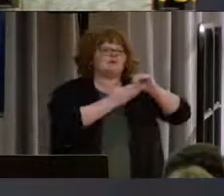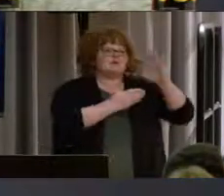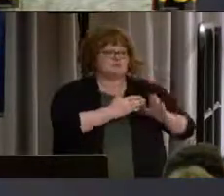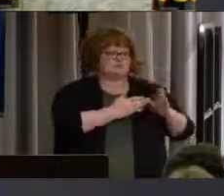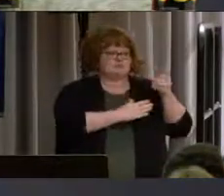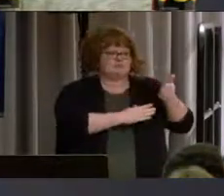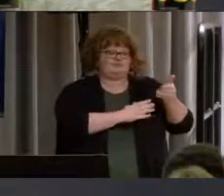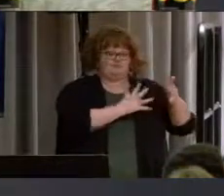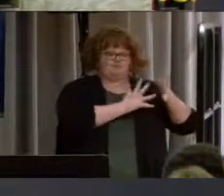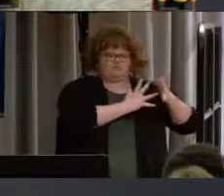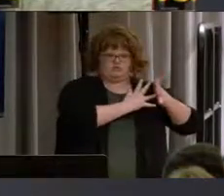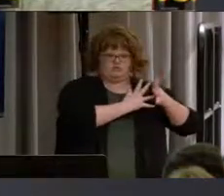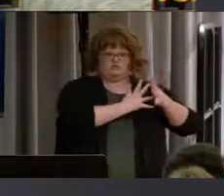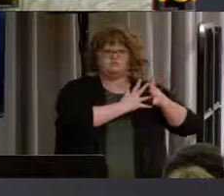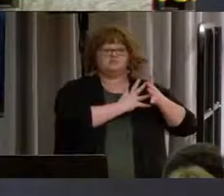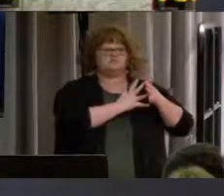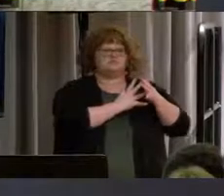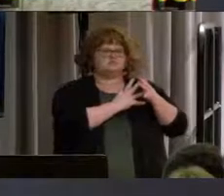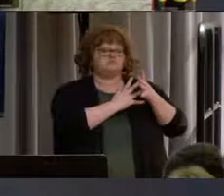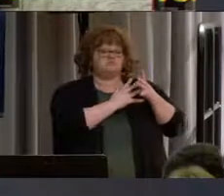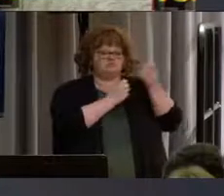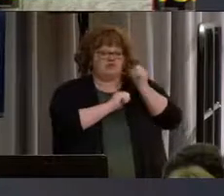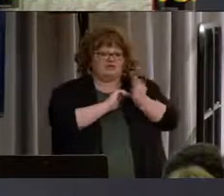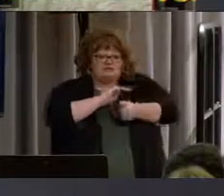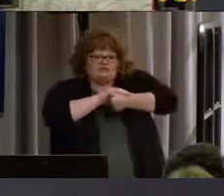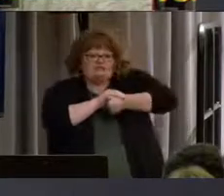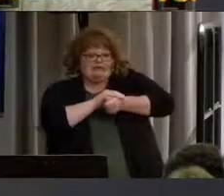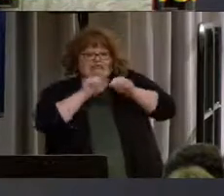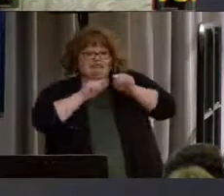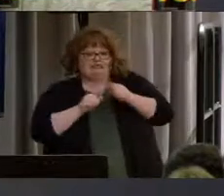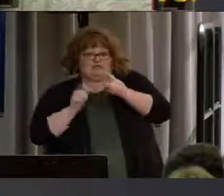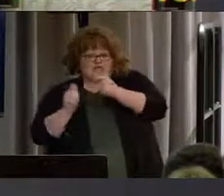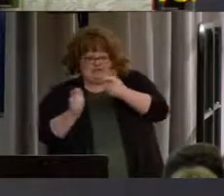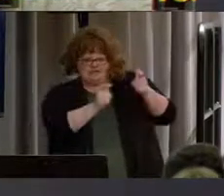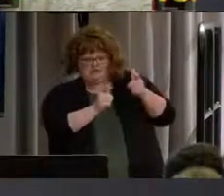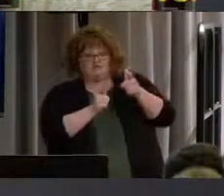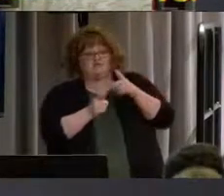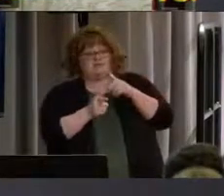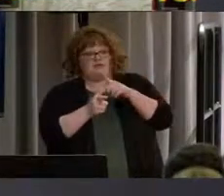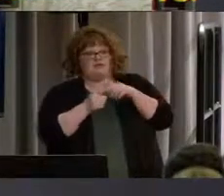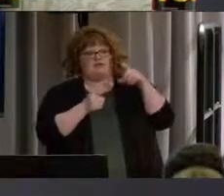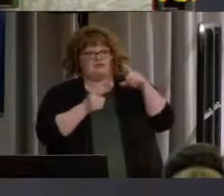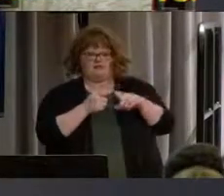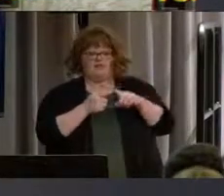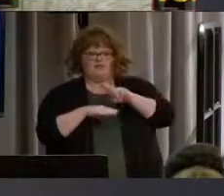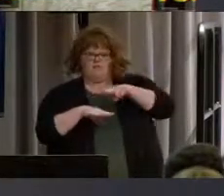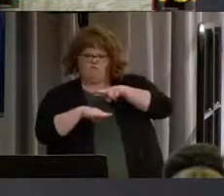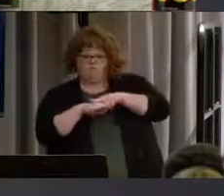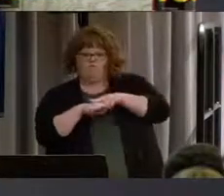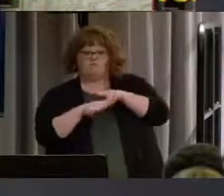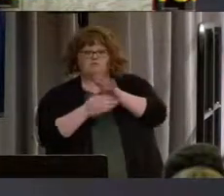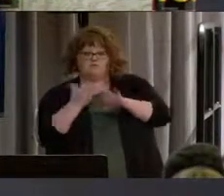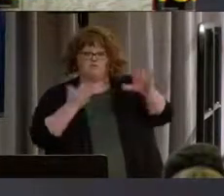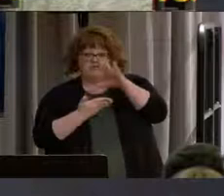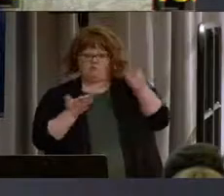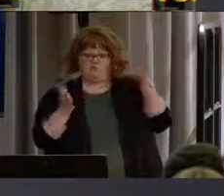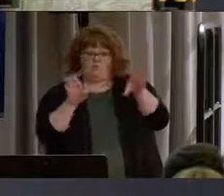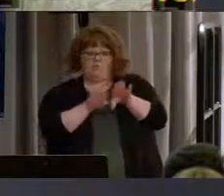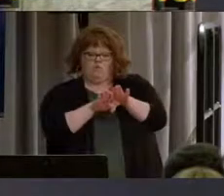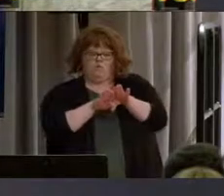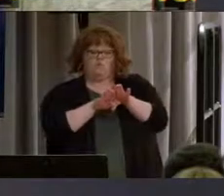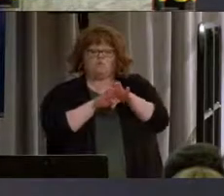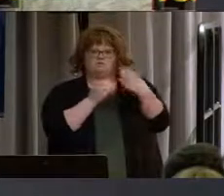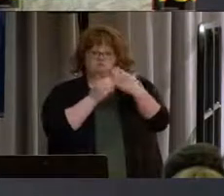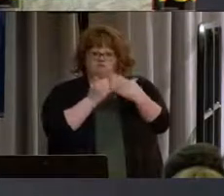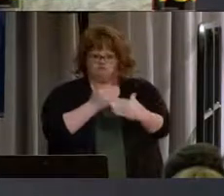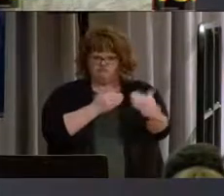protest took covers during the rifle fire, and then of course Kent State was closed for the rest of